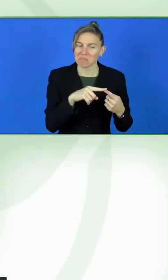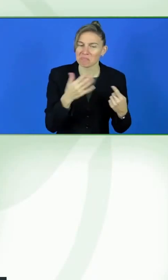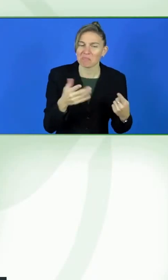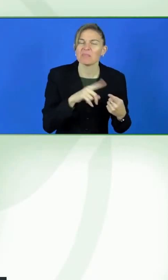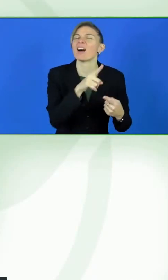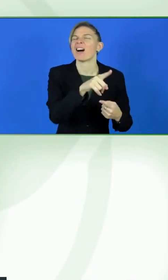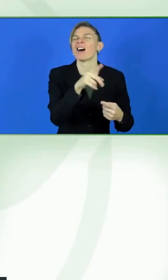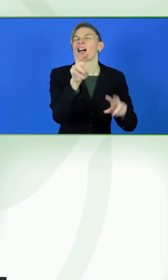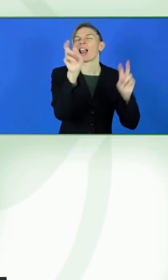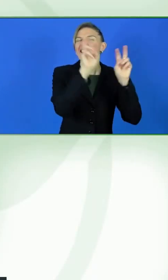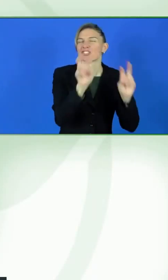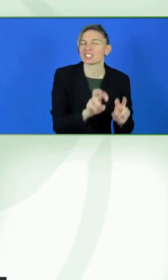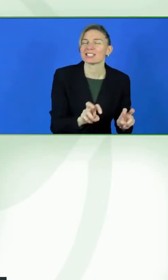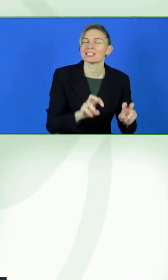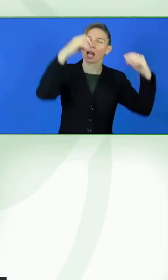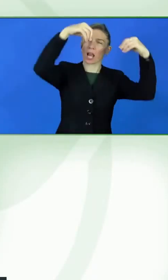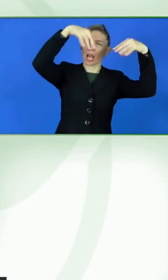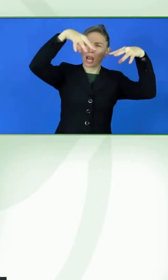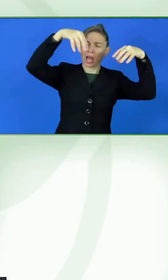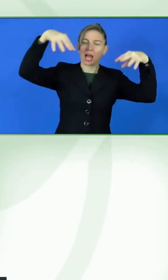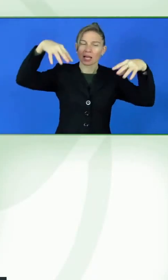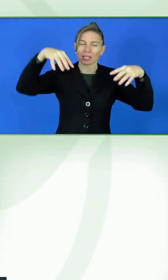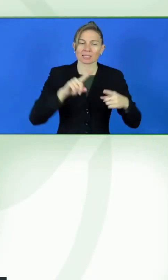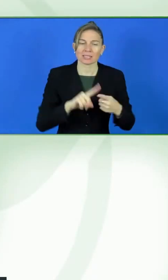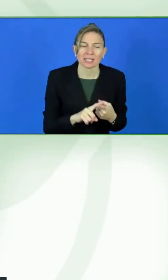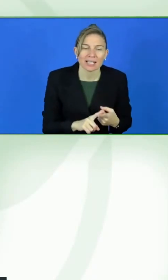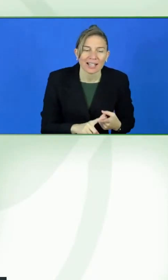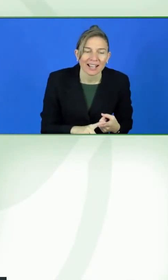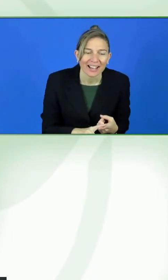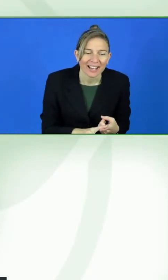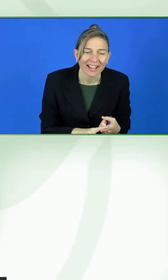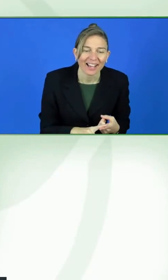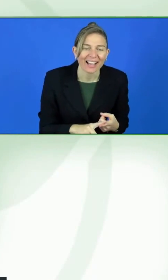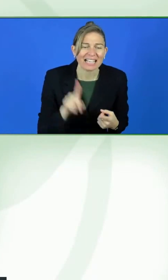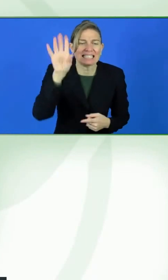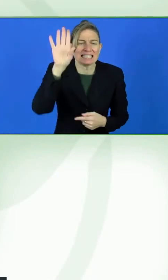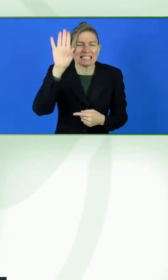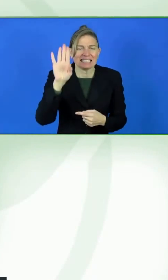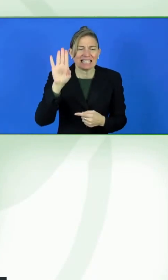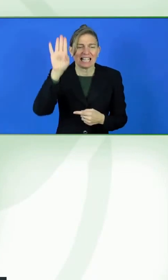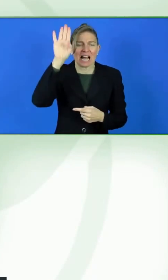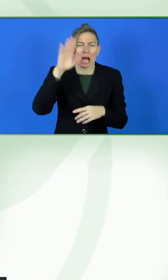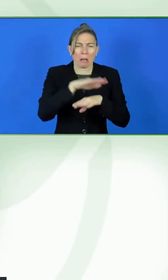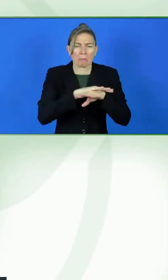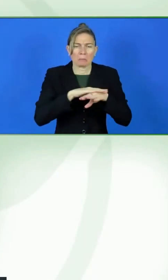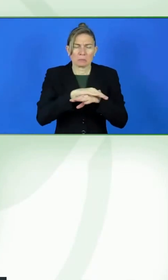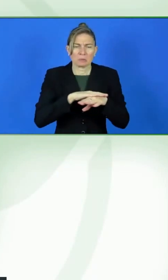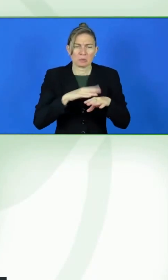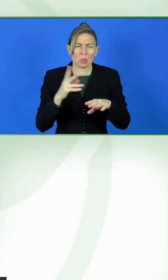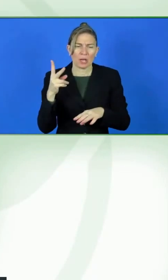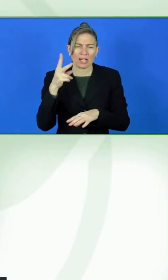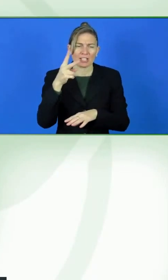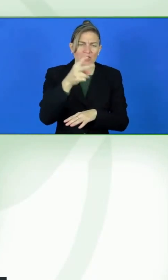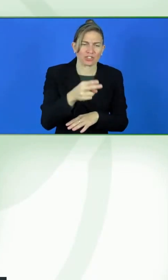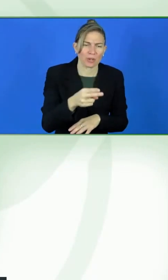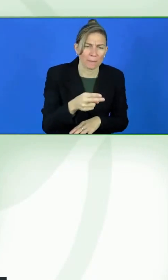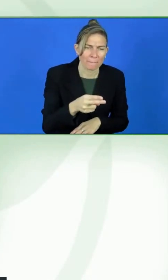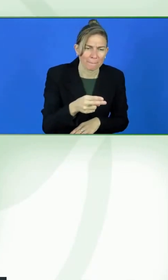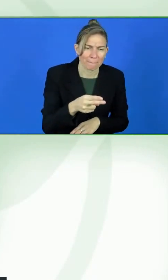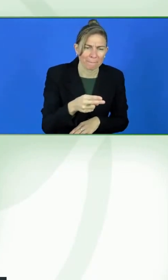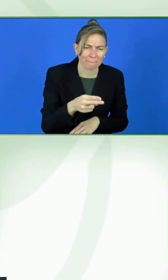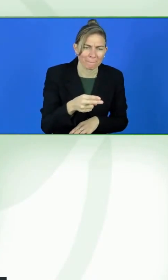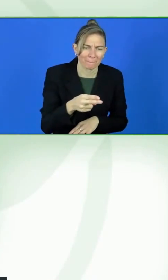lights and light to the sorry houses. to interrupt. And they have to make their